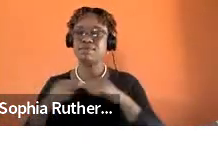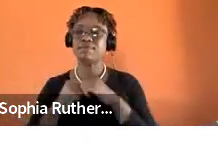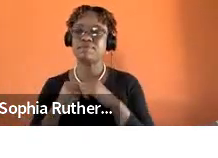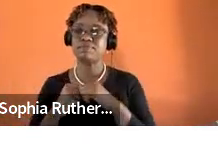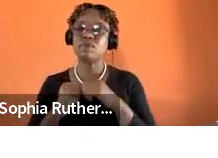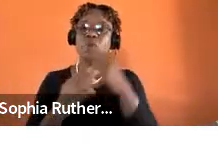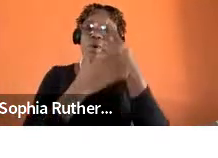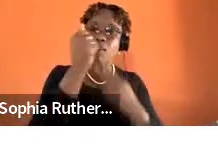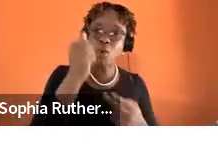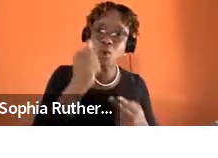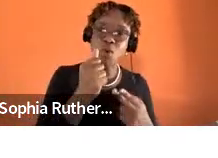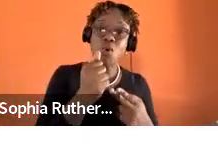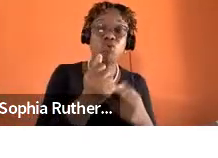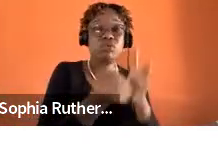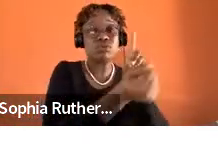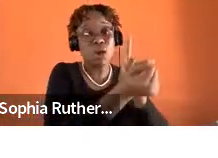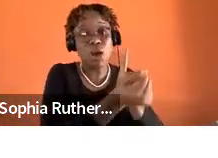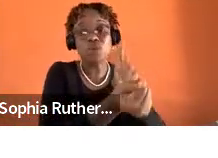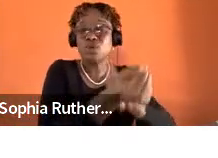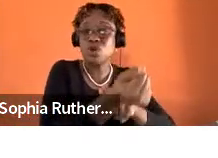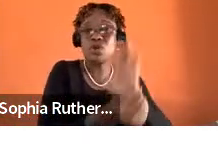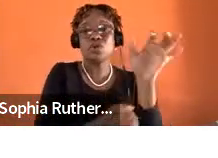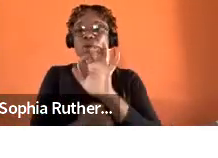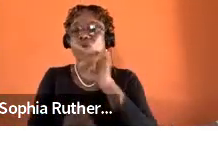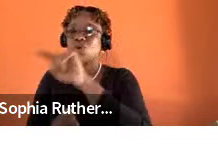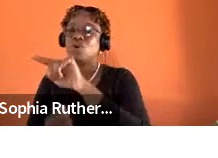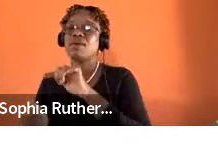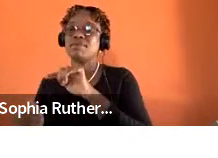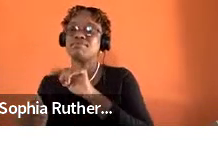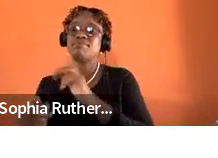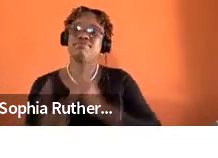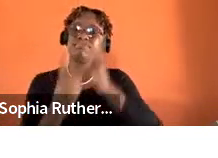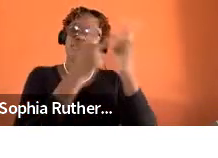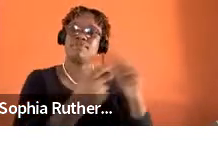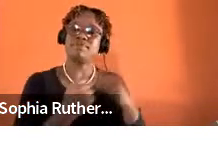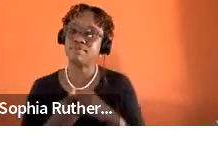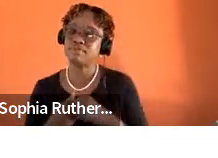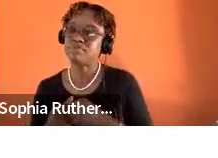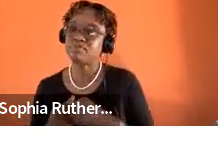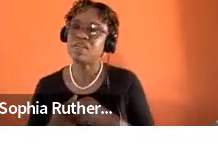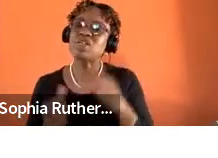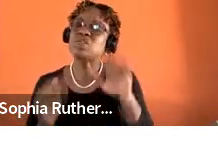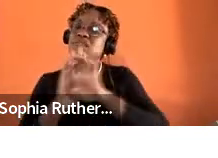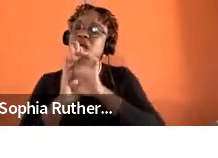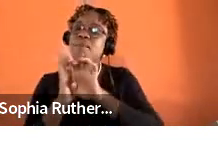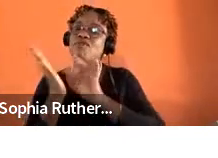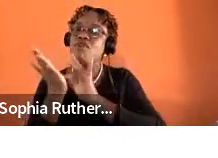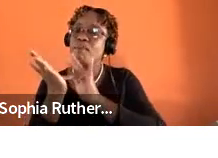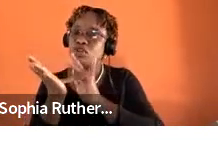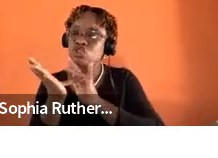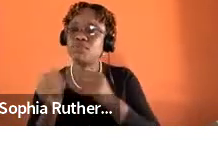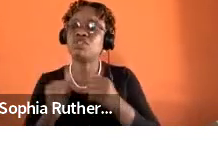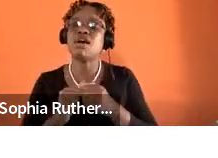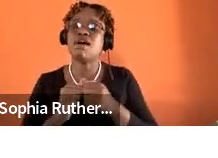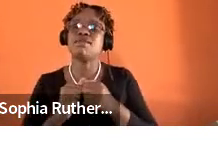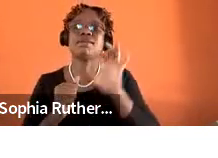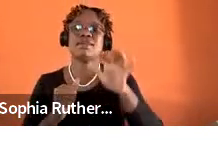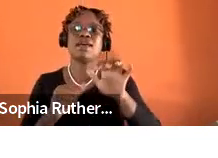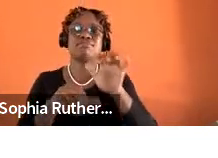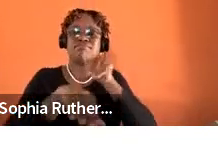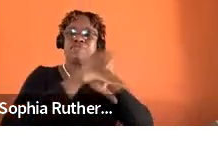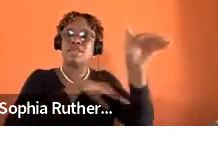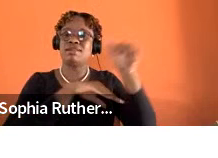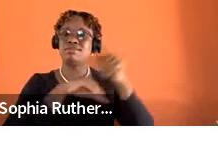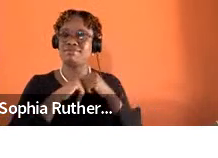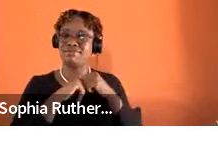healthcare professional, increased personal health literacy, the use of e-prescription and electronic referral services, and